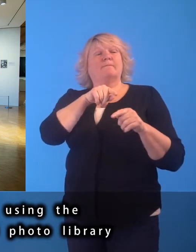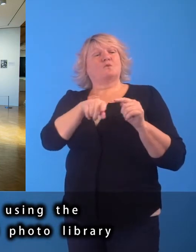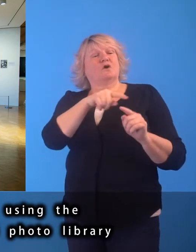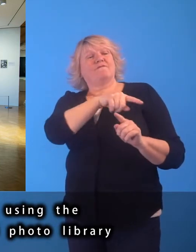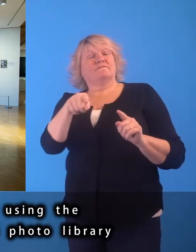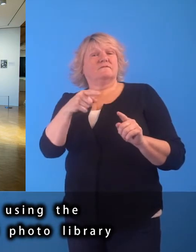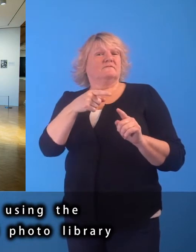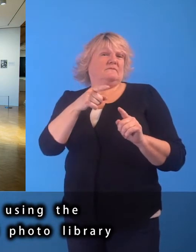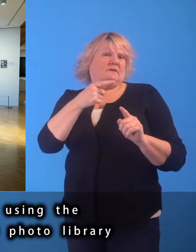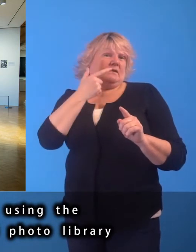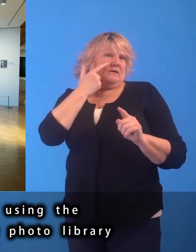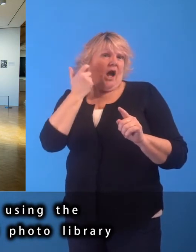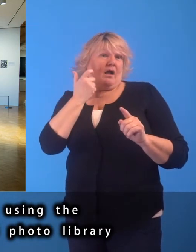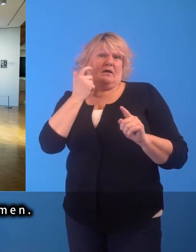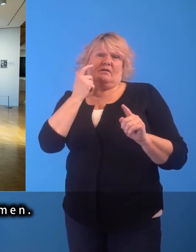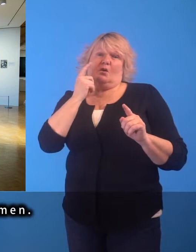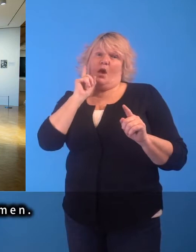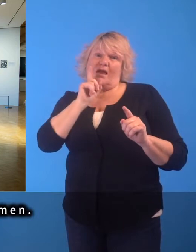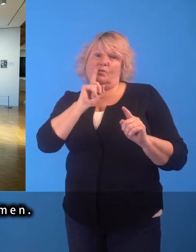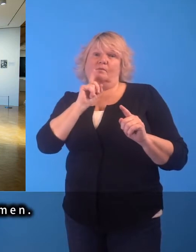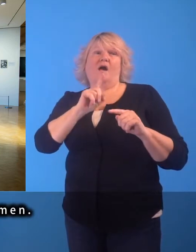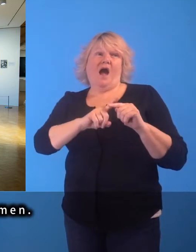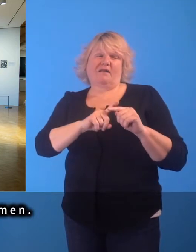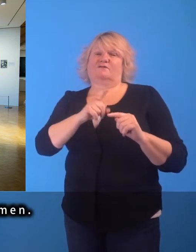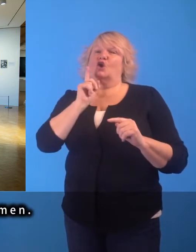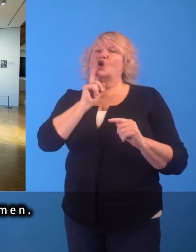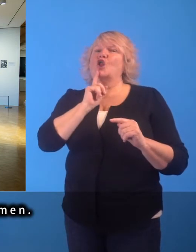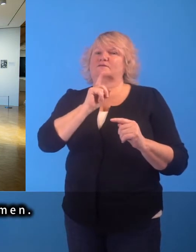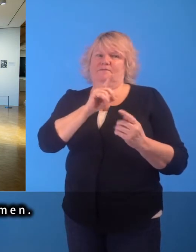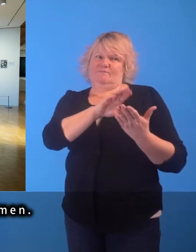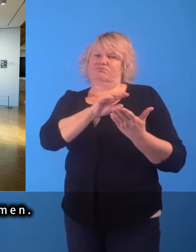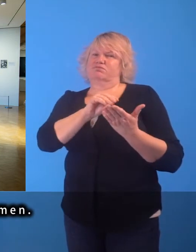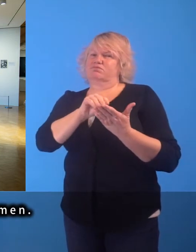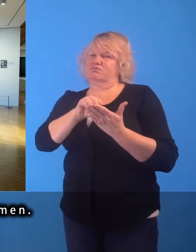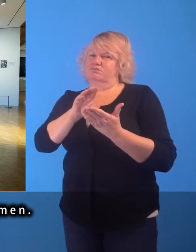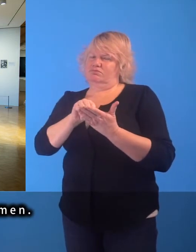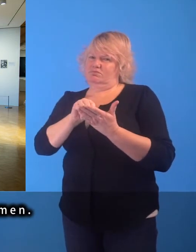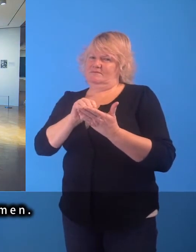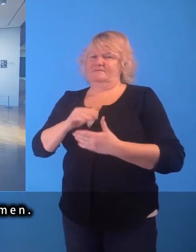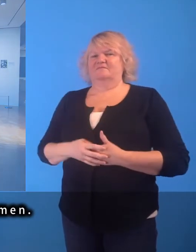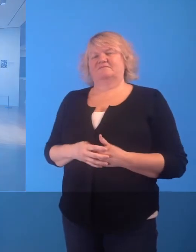gather material for his photo library of poses of girls and young women.